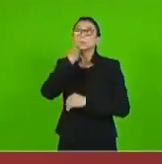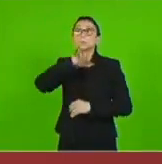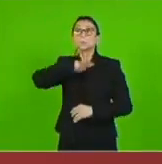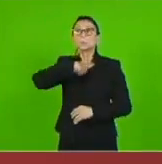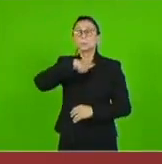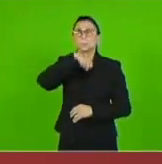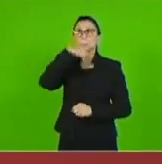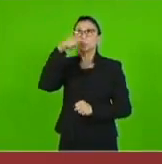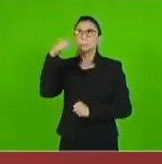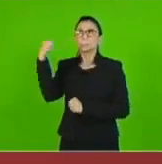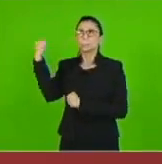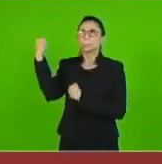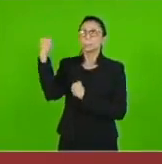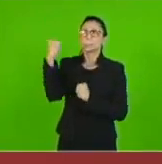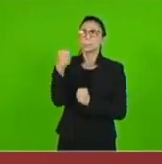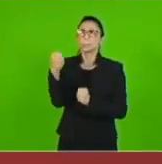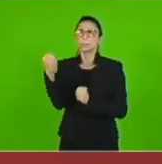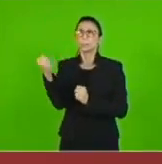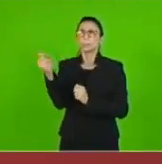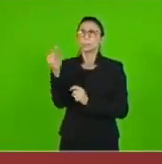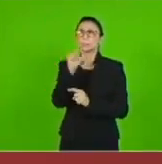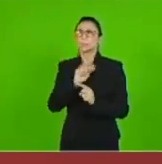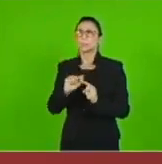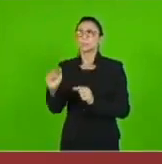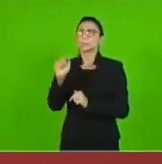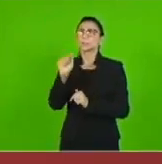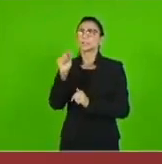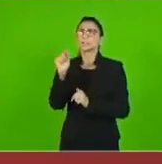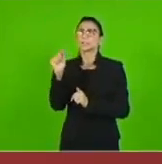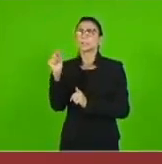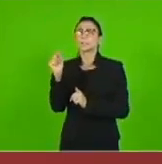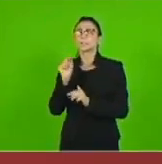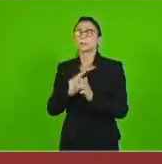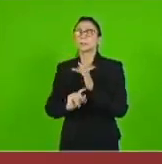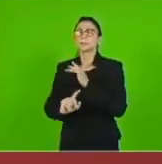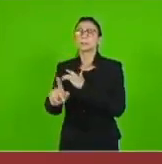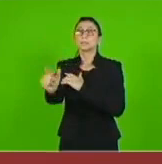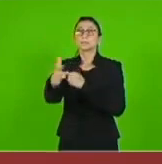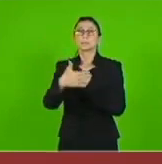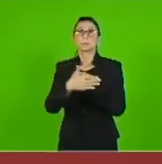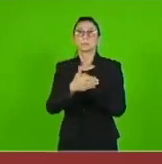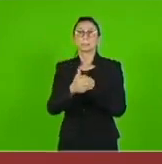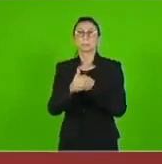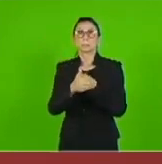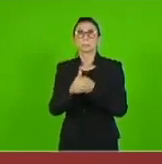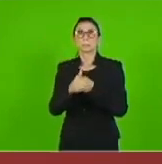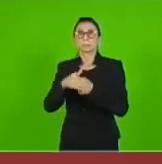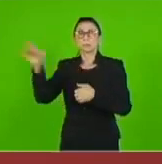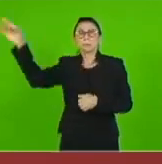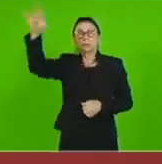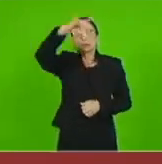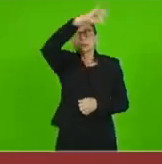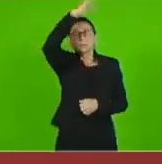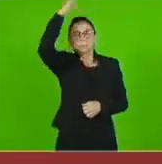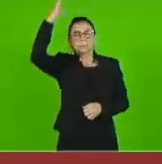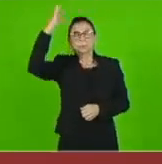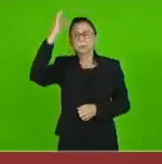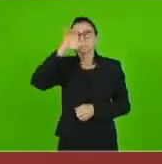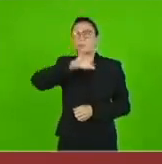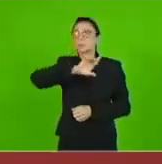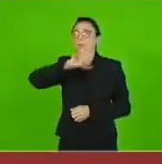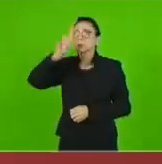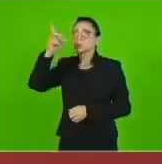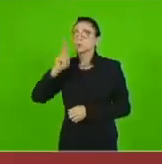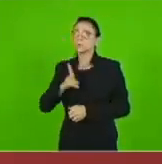Father, the power, the holy and sweet and tender consolations of the Holy Spirit